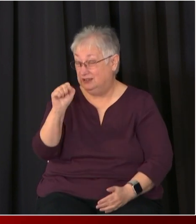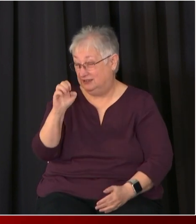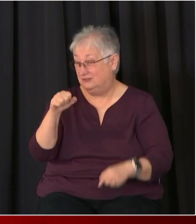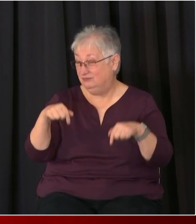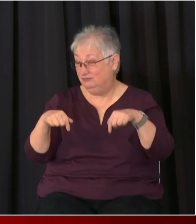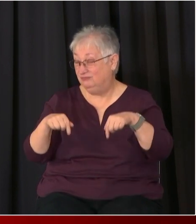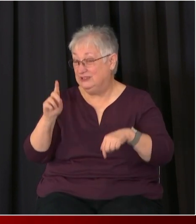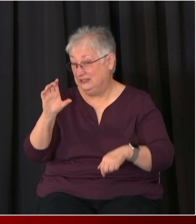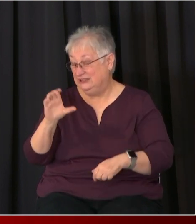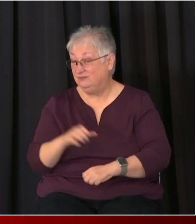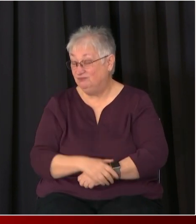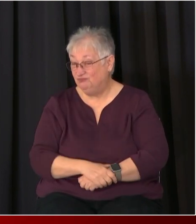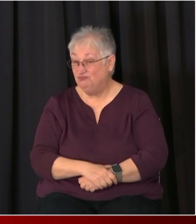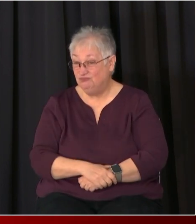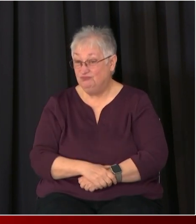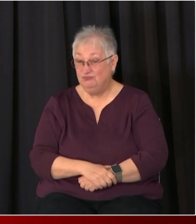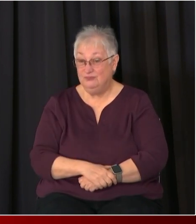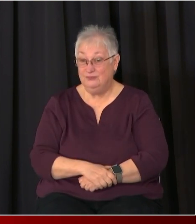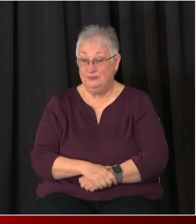sadly, two